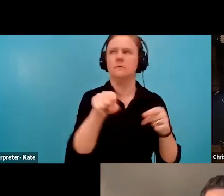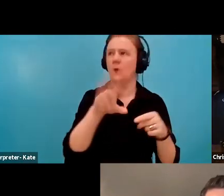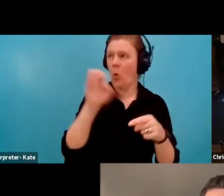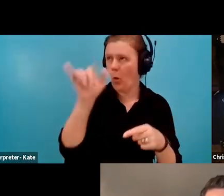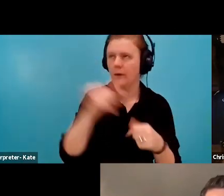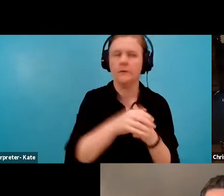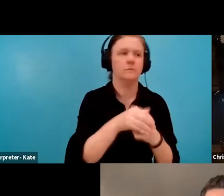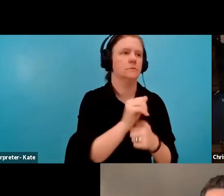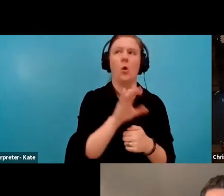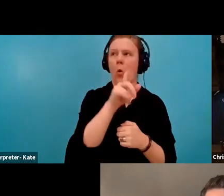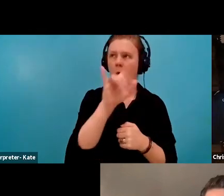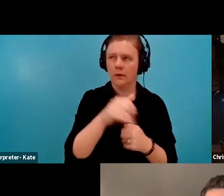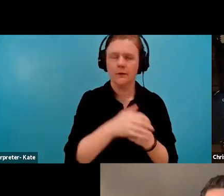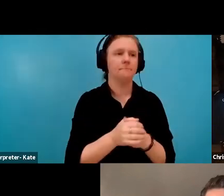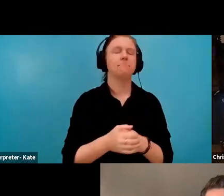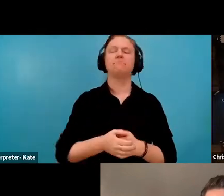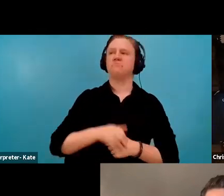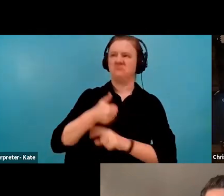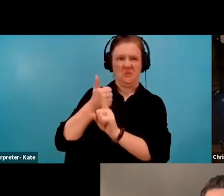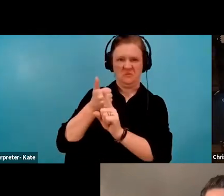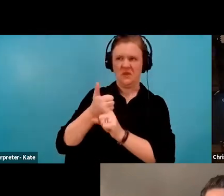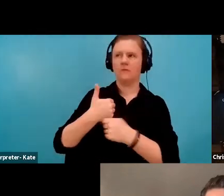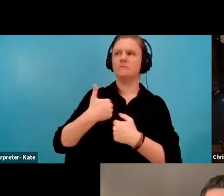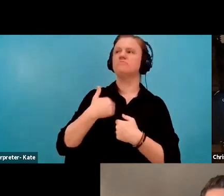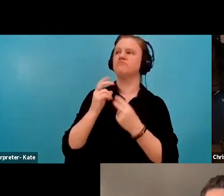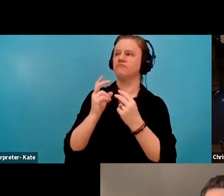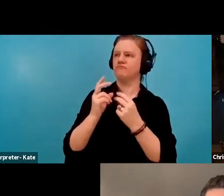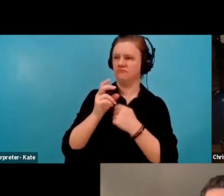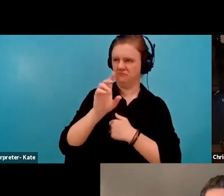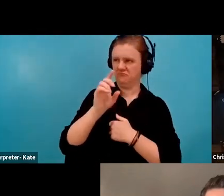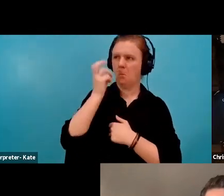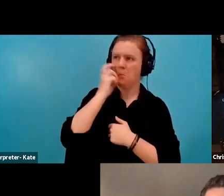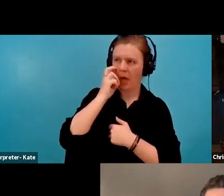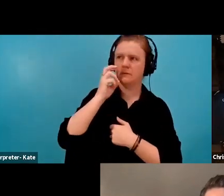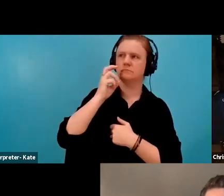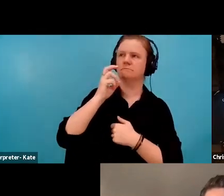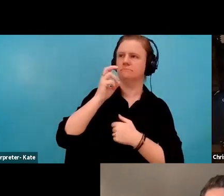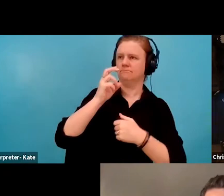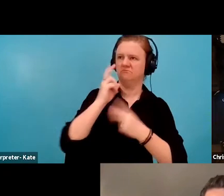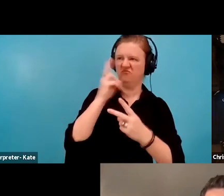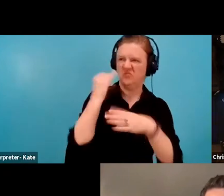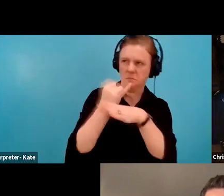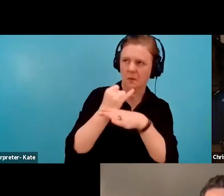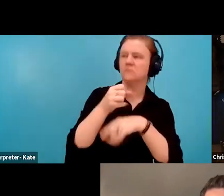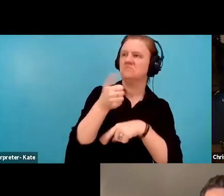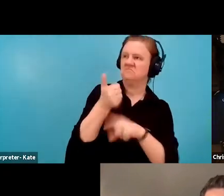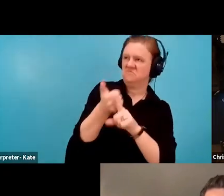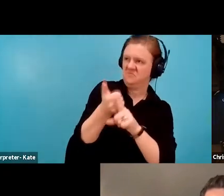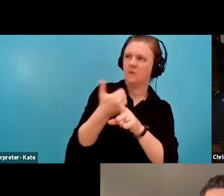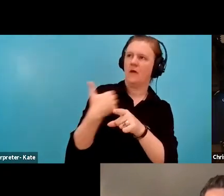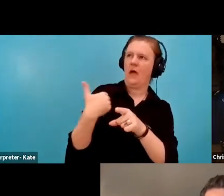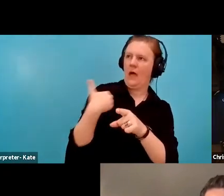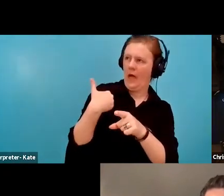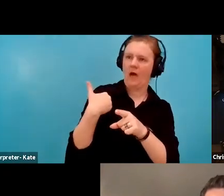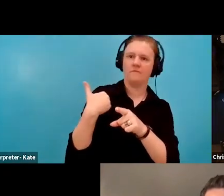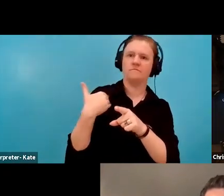a visual disability, uses a seeing eye dog, and a variety of other technologies and practices. And so went